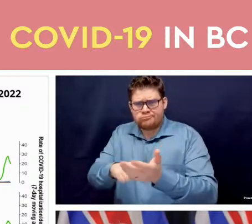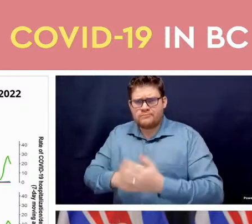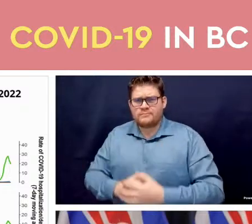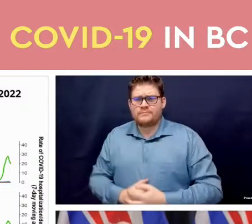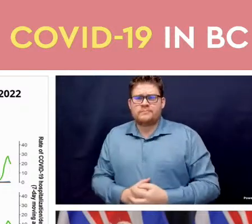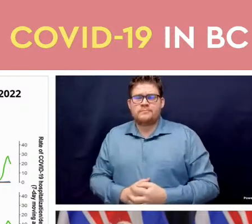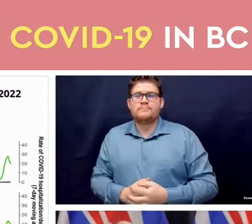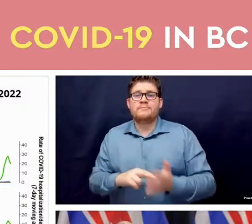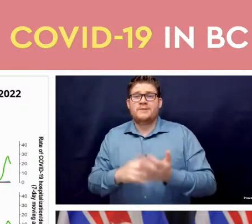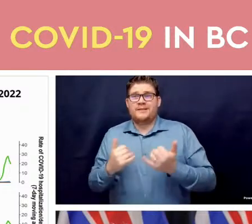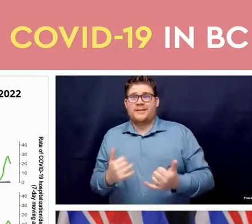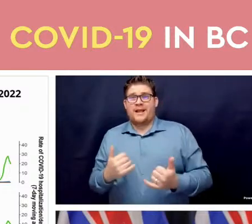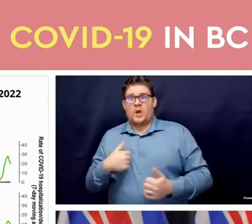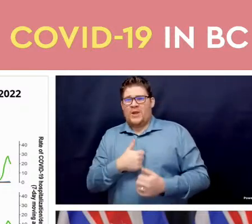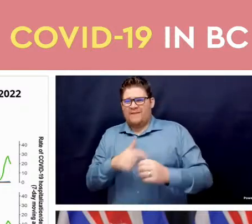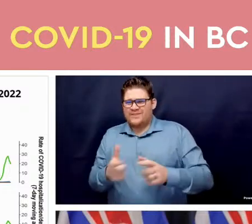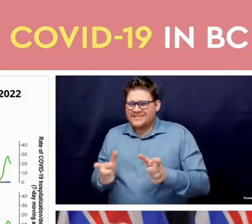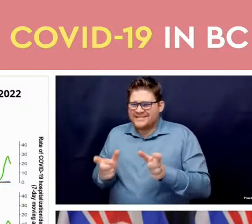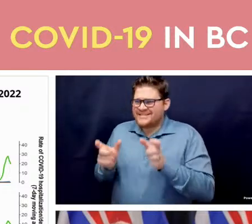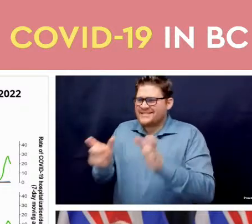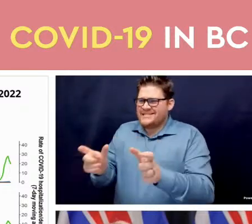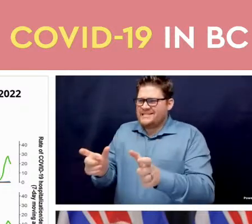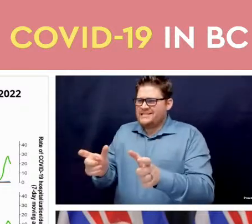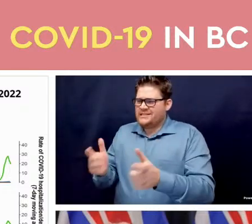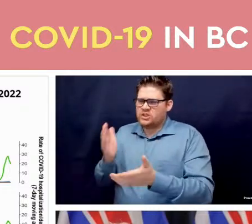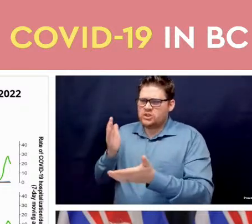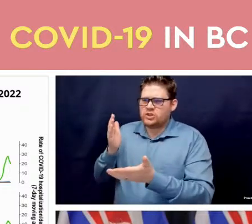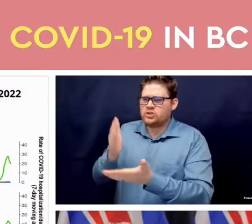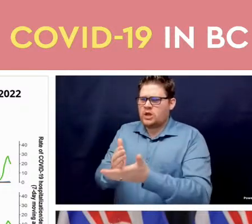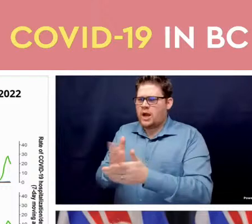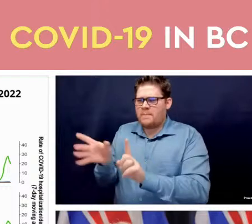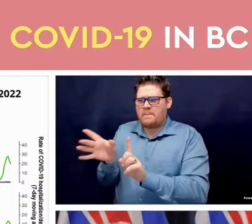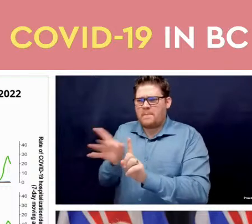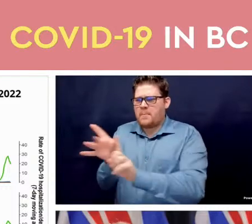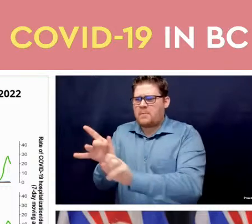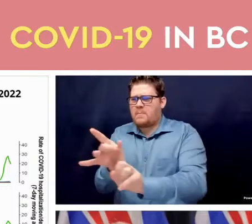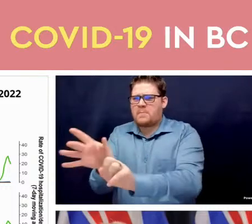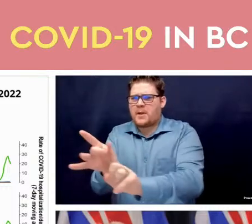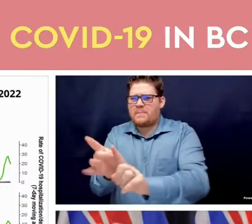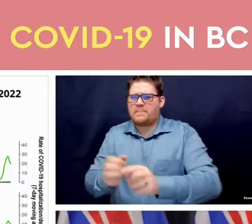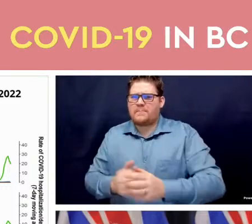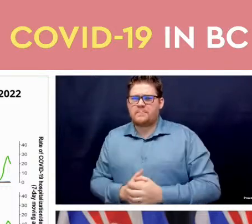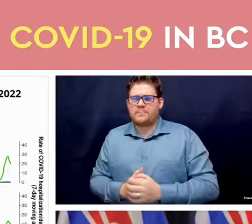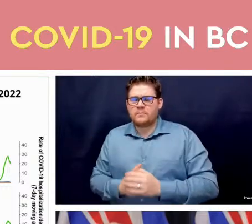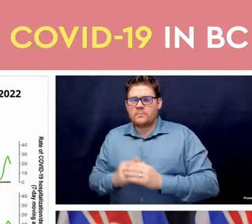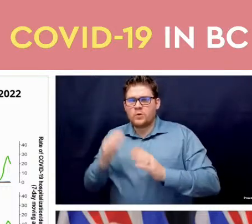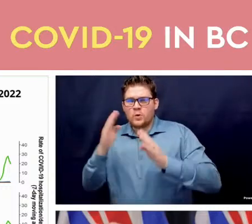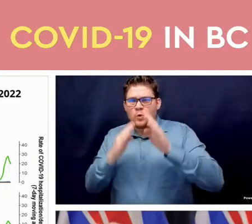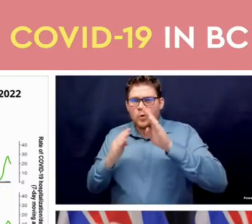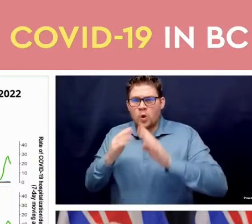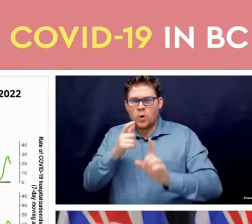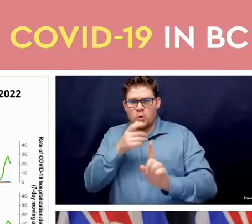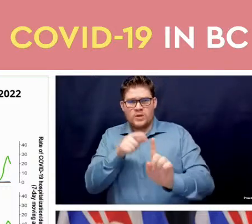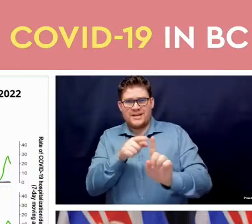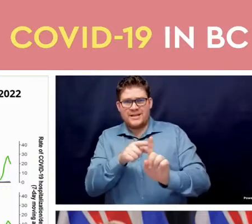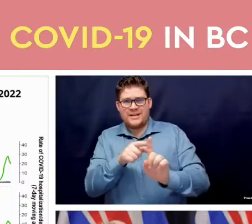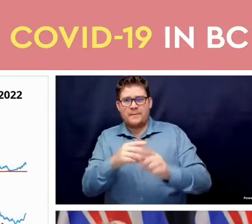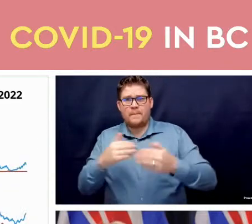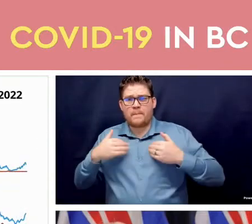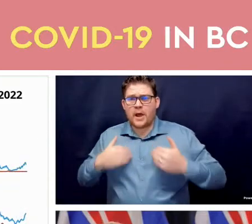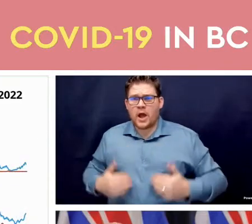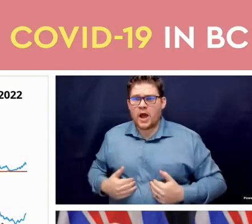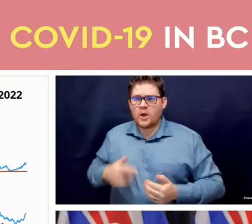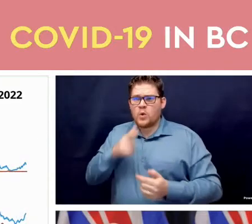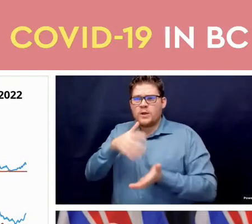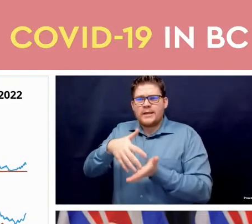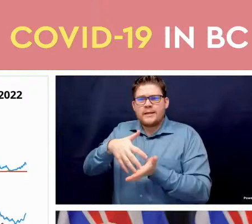that transmission for those who are more vulnerable to having severe illness in our communities. We're also seeing a bit of an uptick in